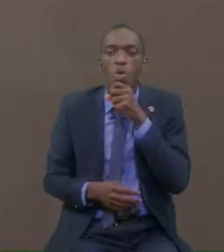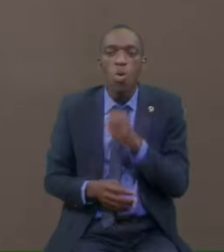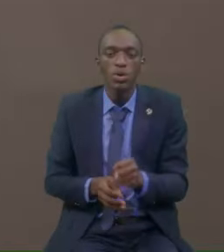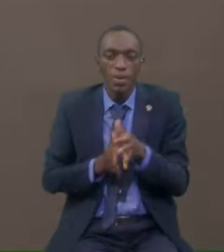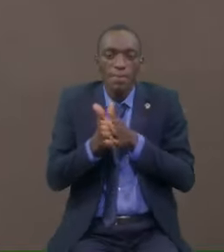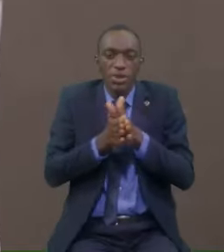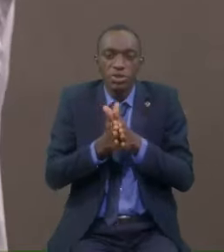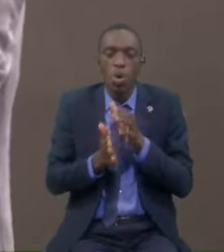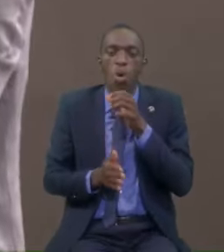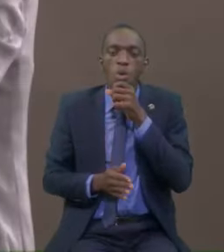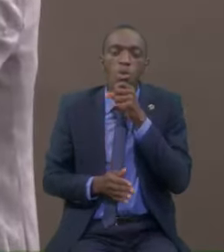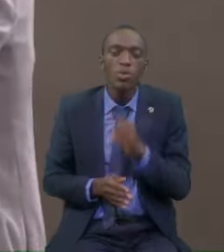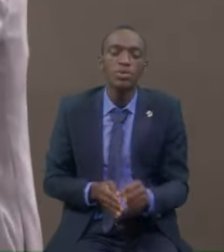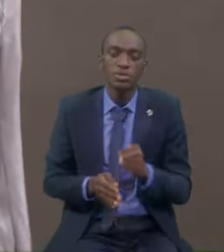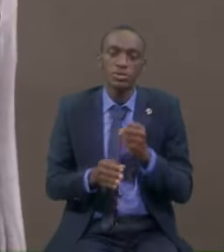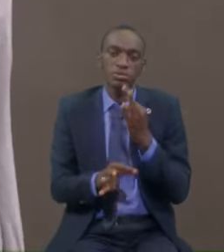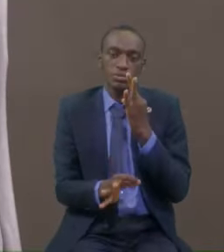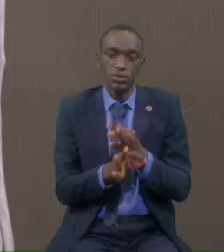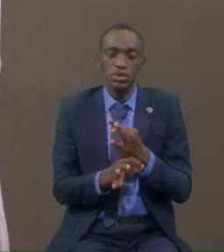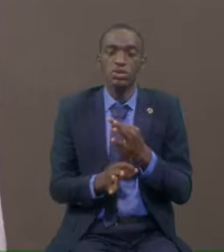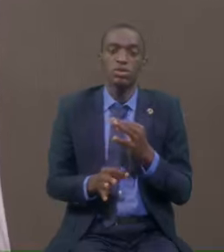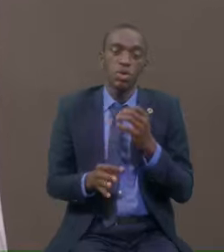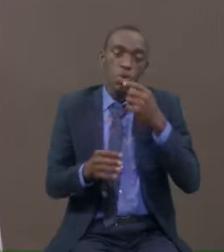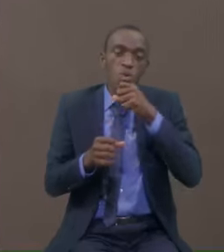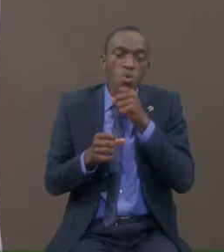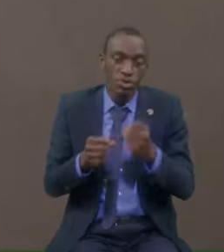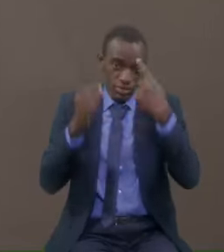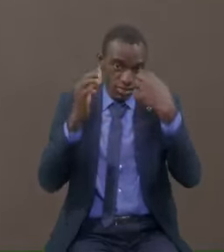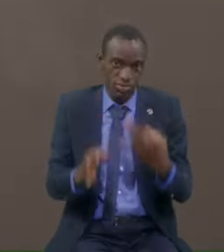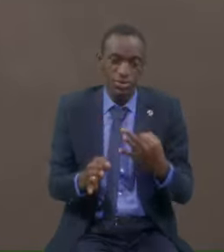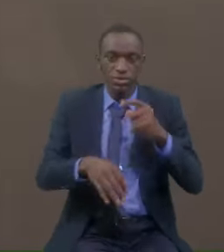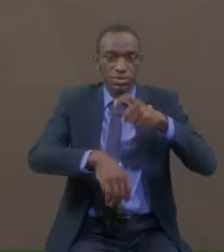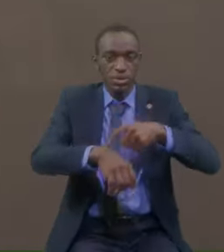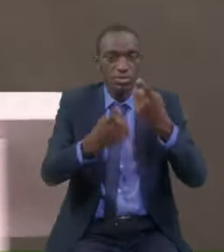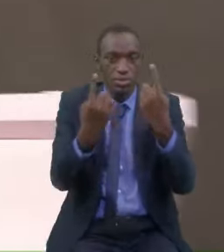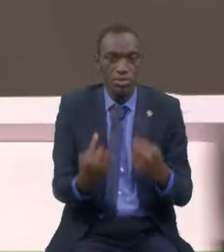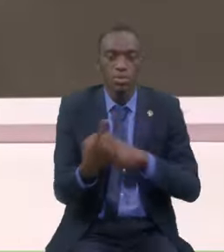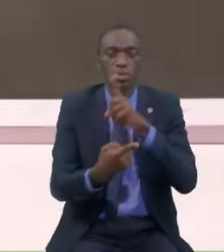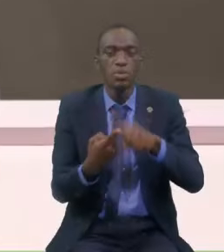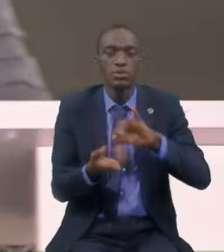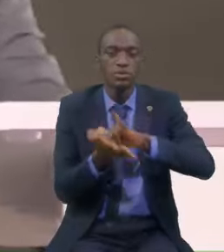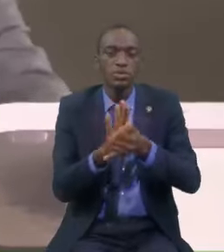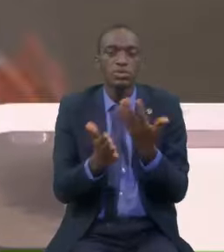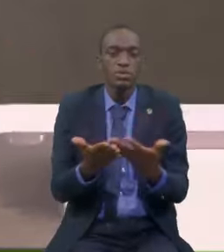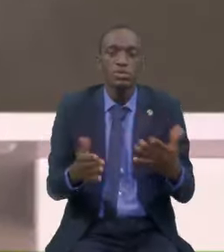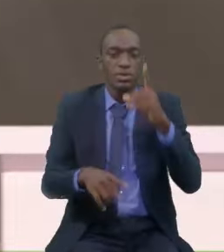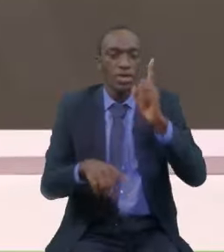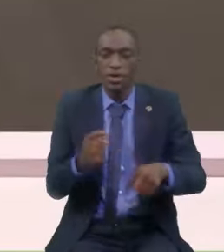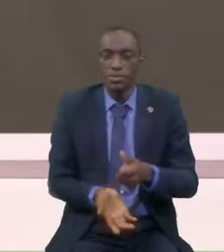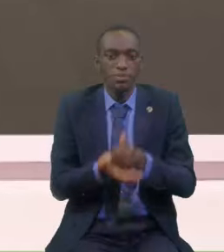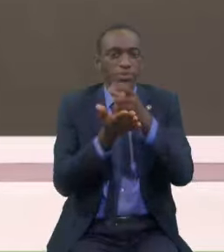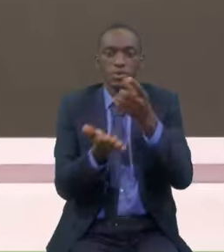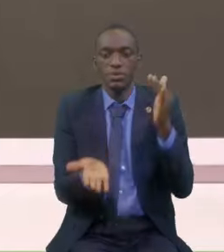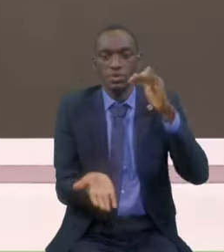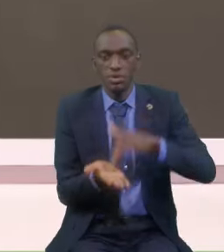time comes in your life when all those old things cannot carry you on. But when you run